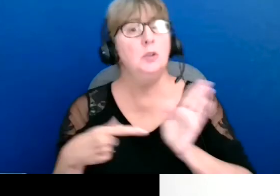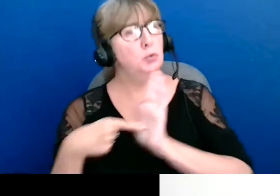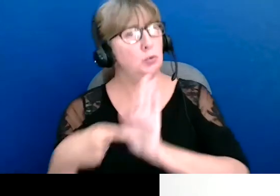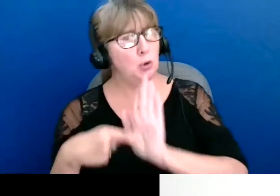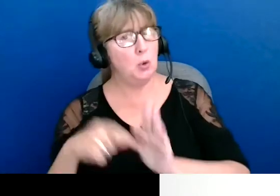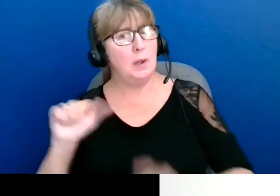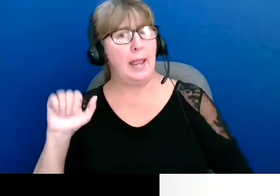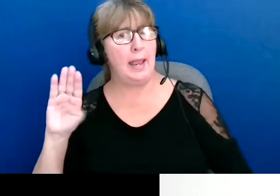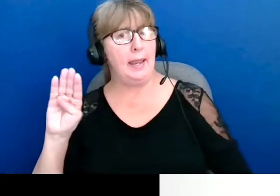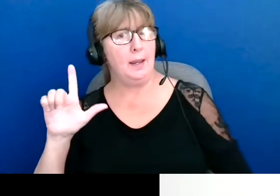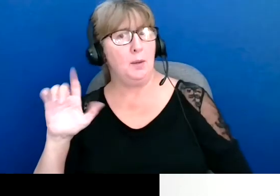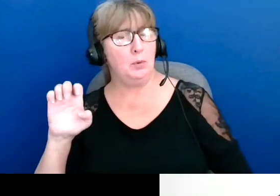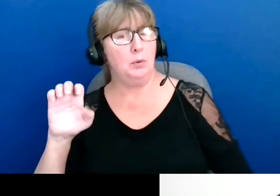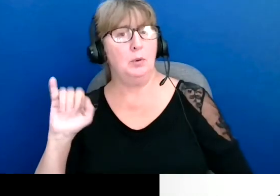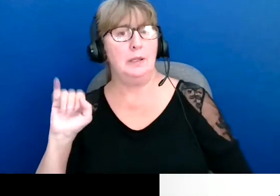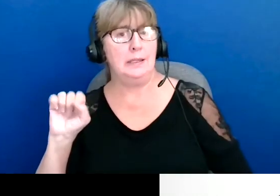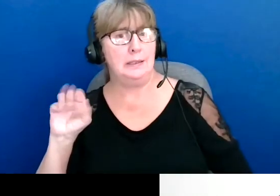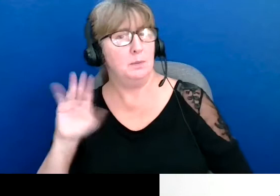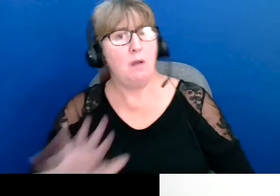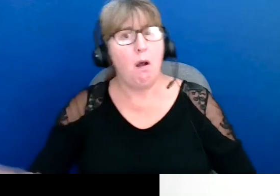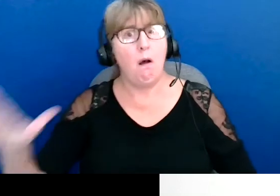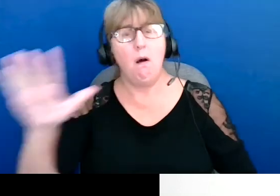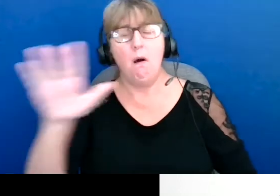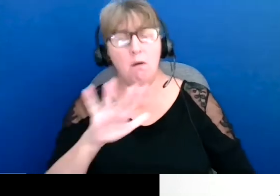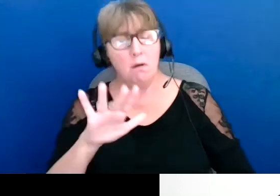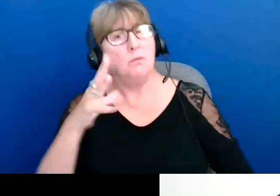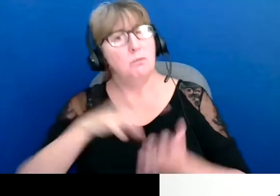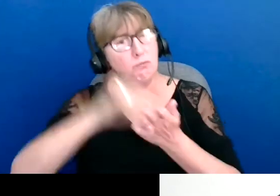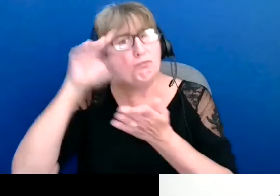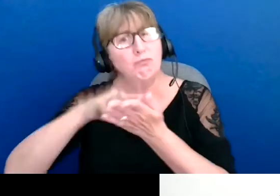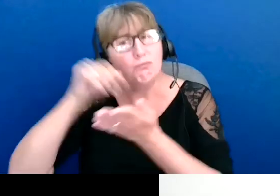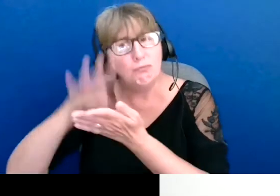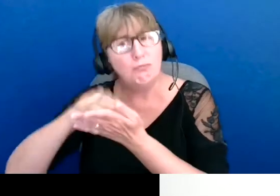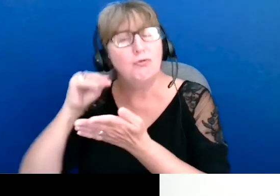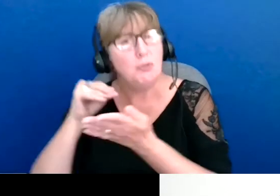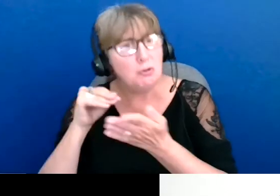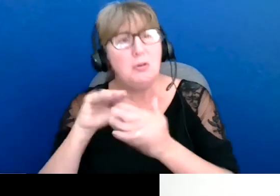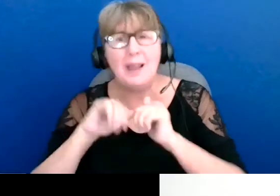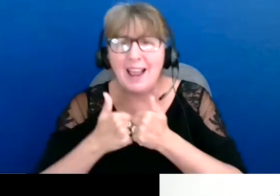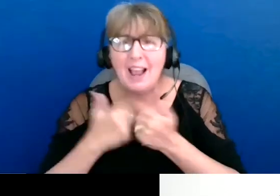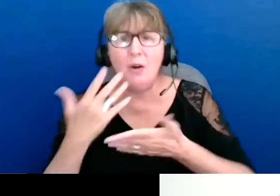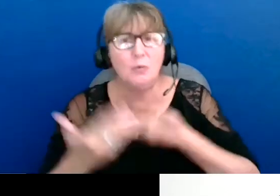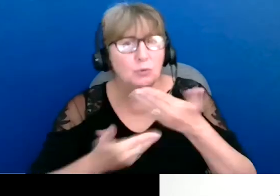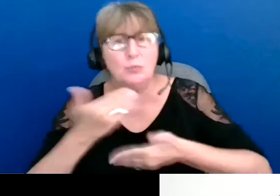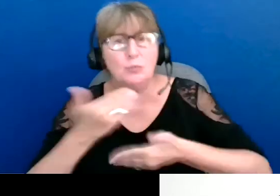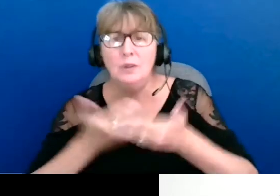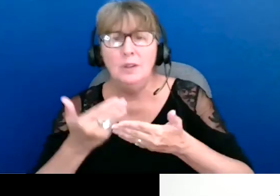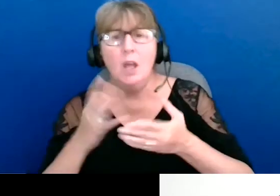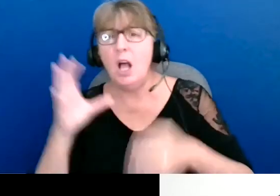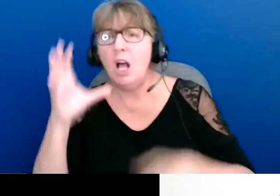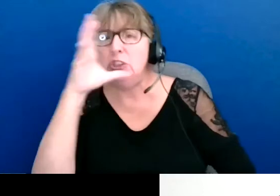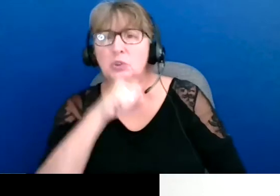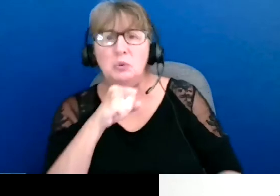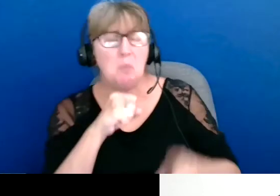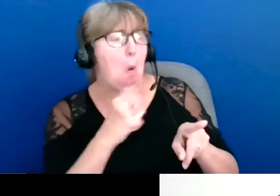it. Question your assumption that blind people can't do something or deaf people can't do something.